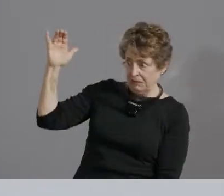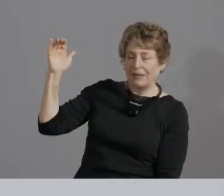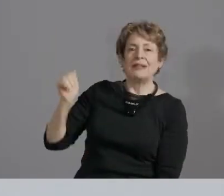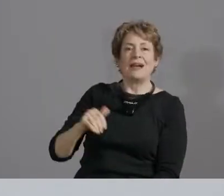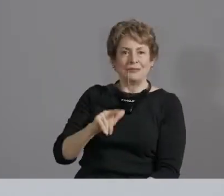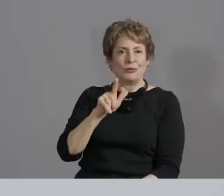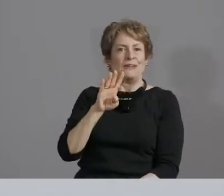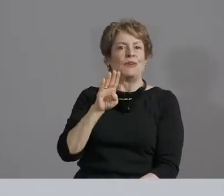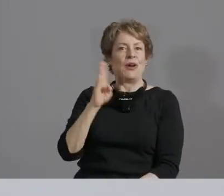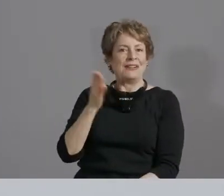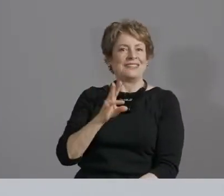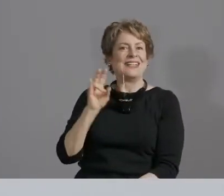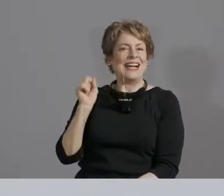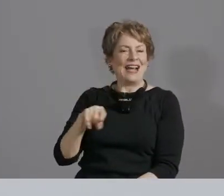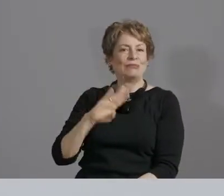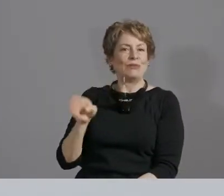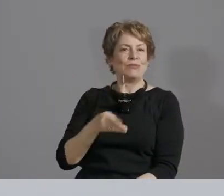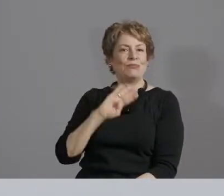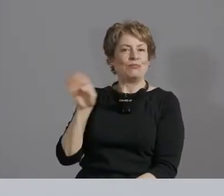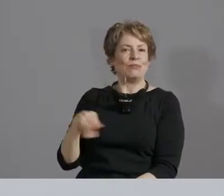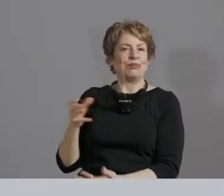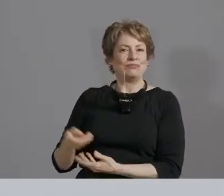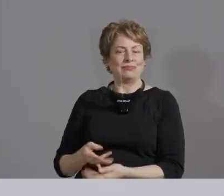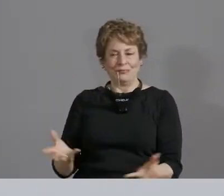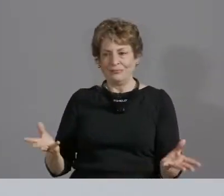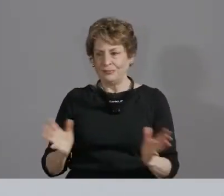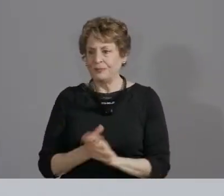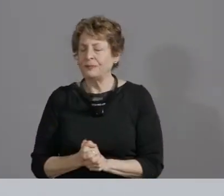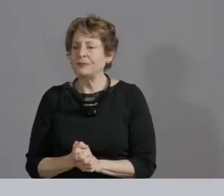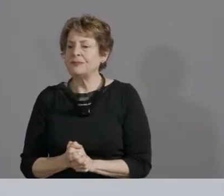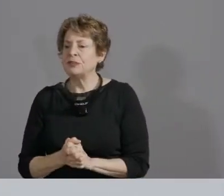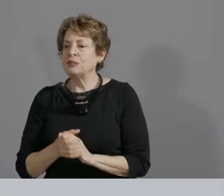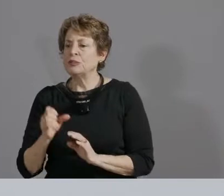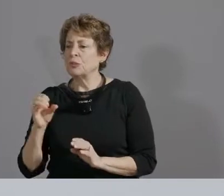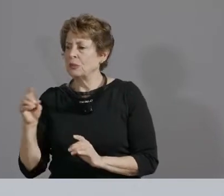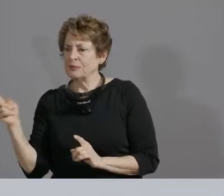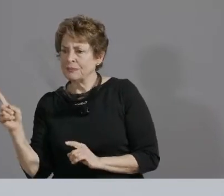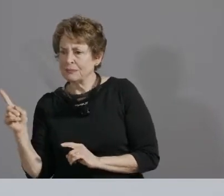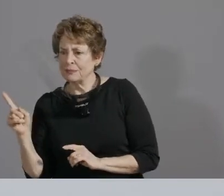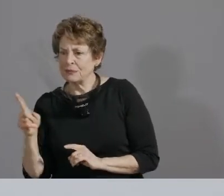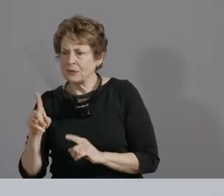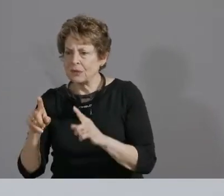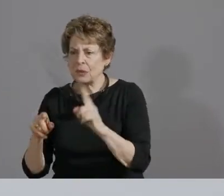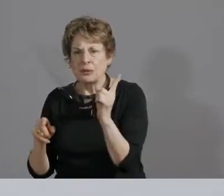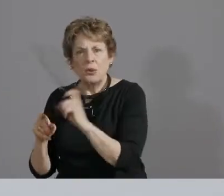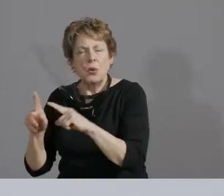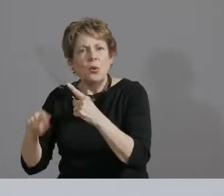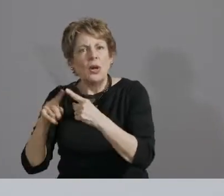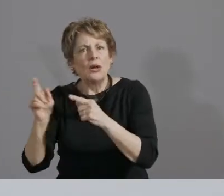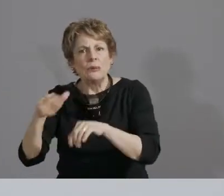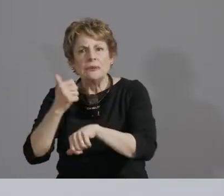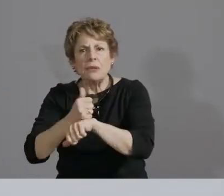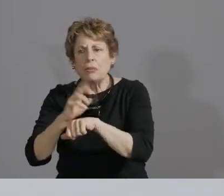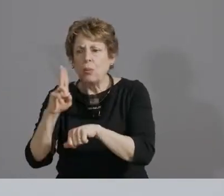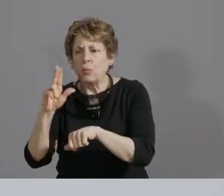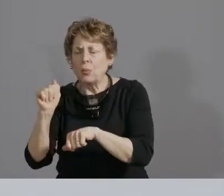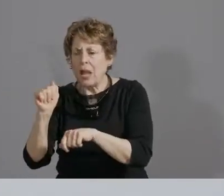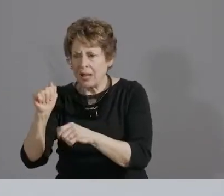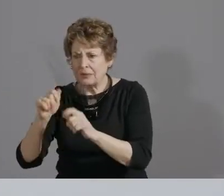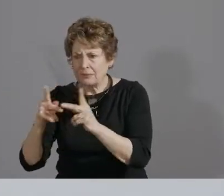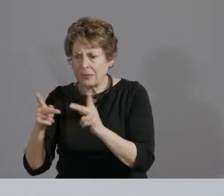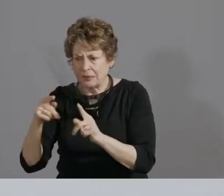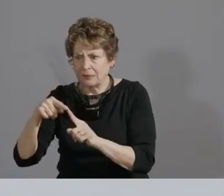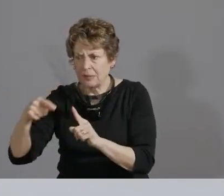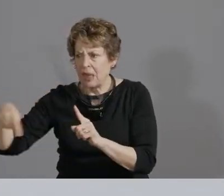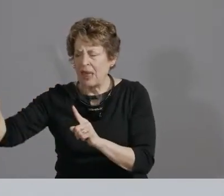you ramp up the U of A site? What we may do is allocate some of the doses, the Moderna doses,